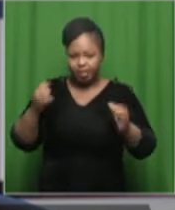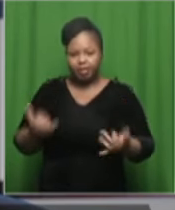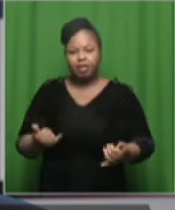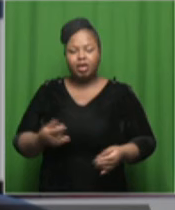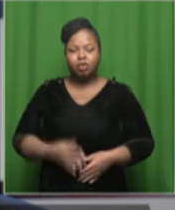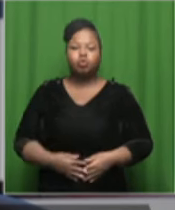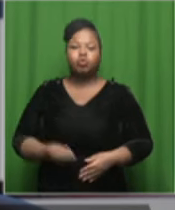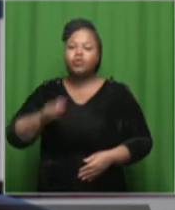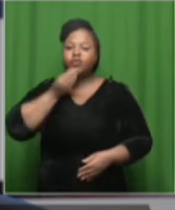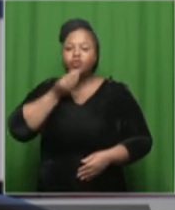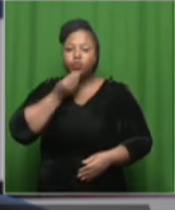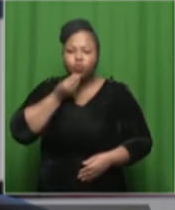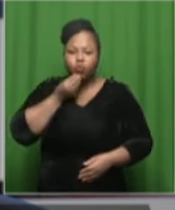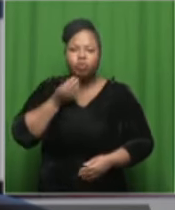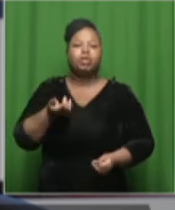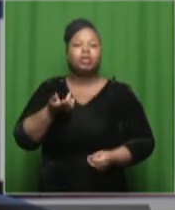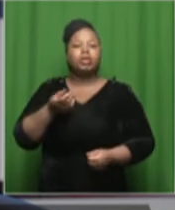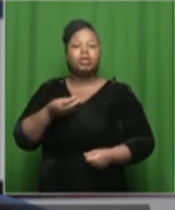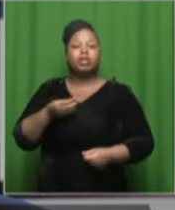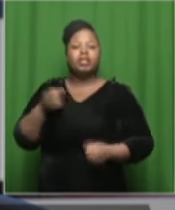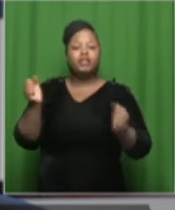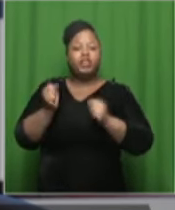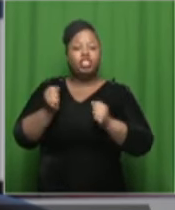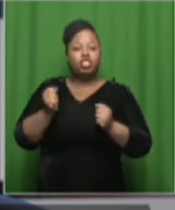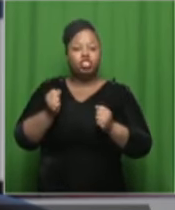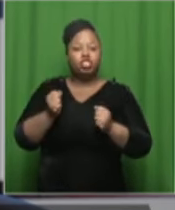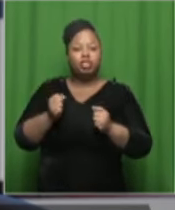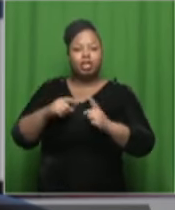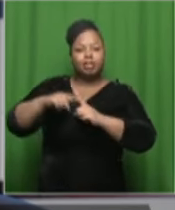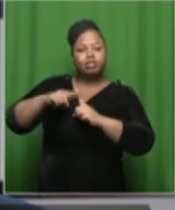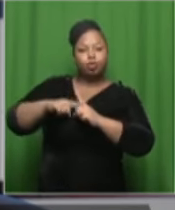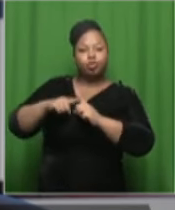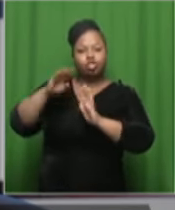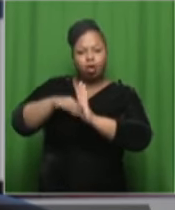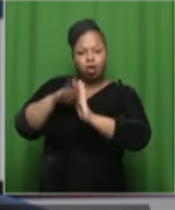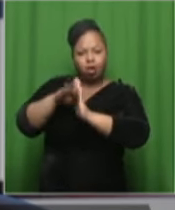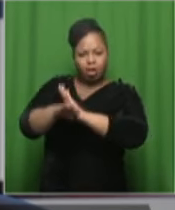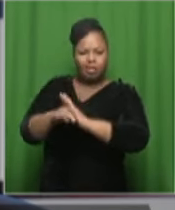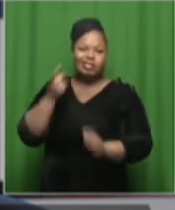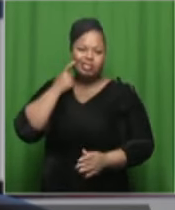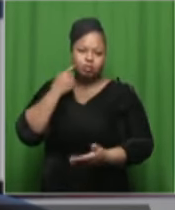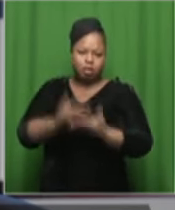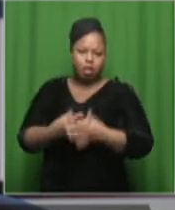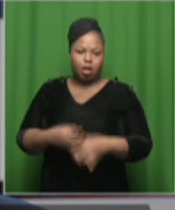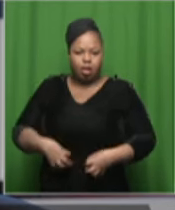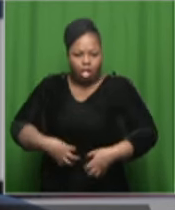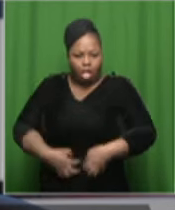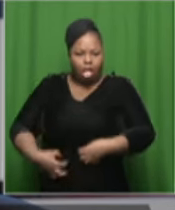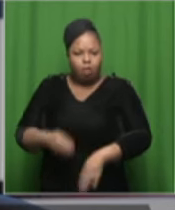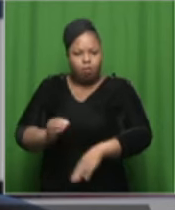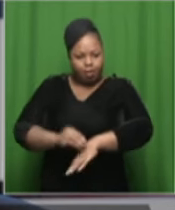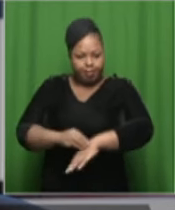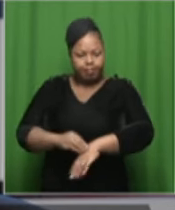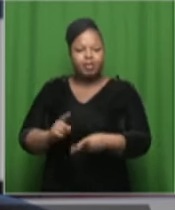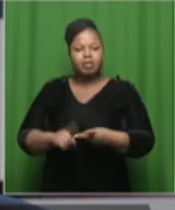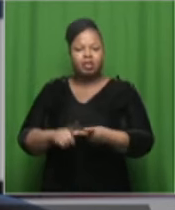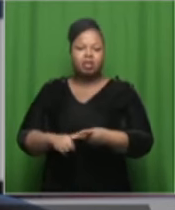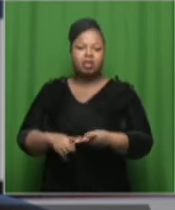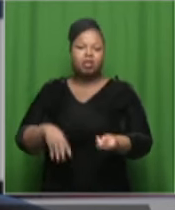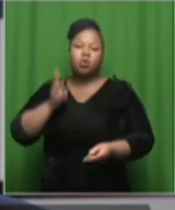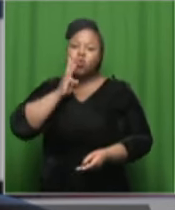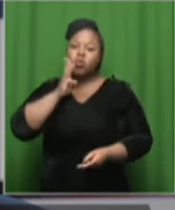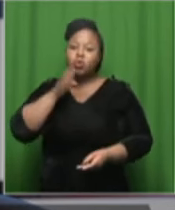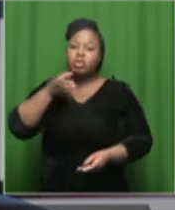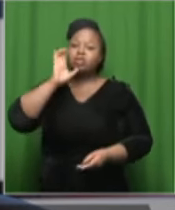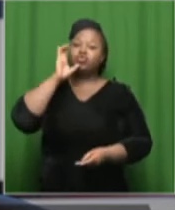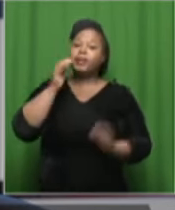in refrigeration, that does contribute to the burden of gastrointestinal disease. Poor water supplies contribute to